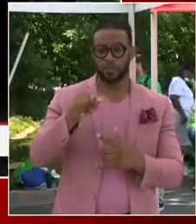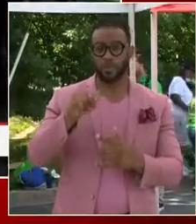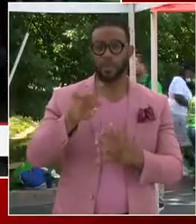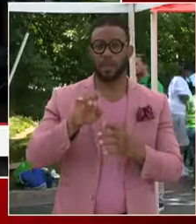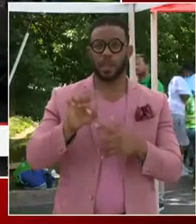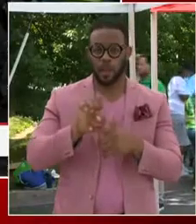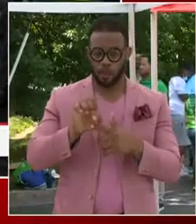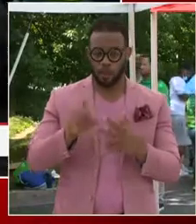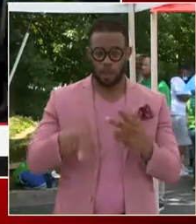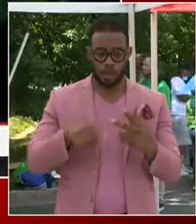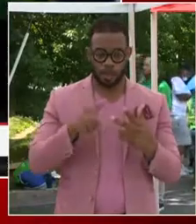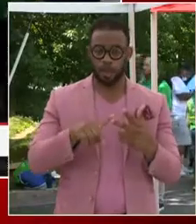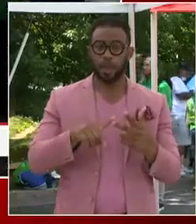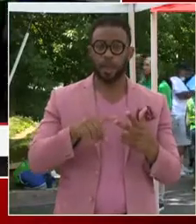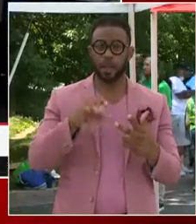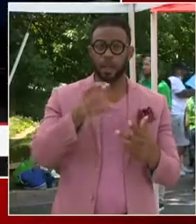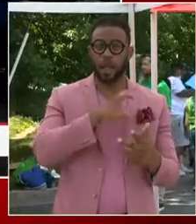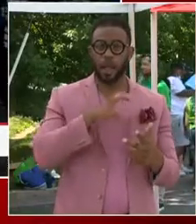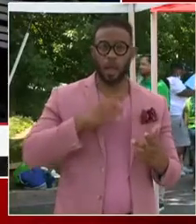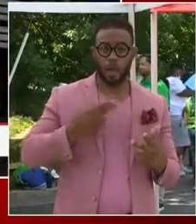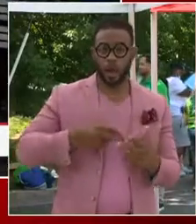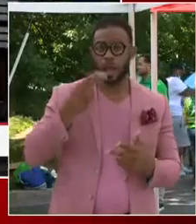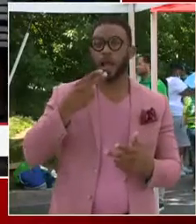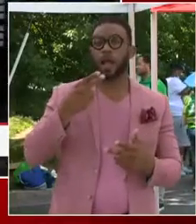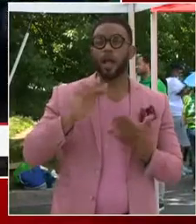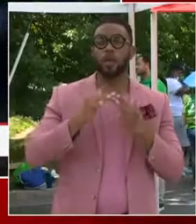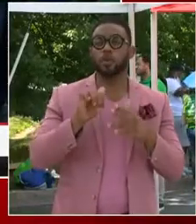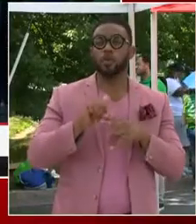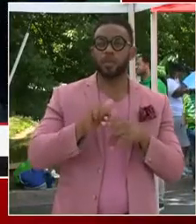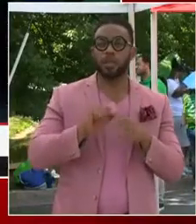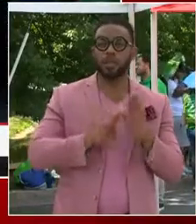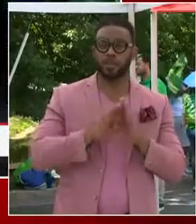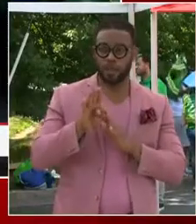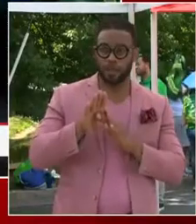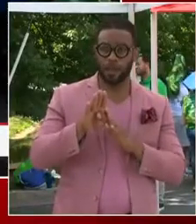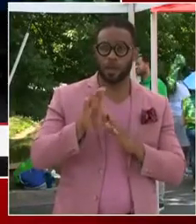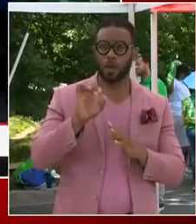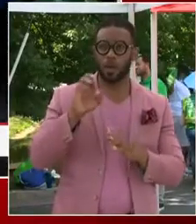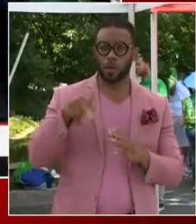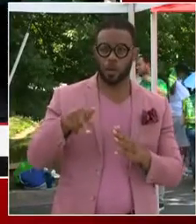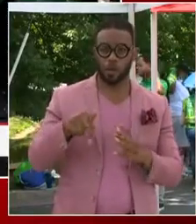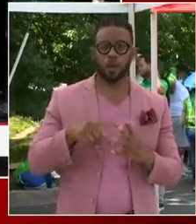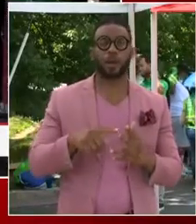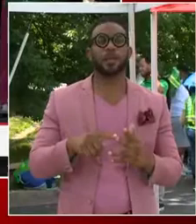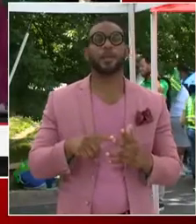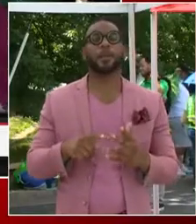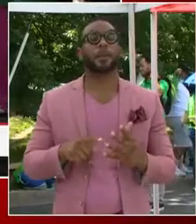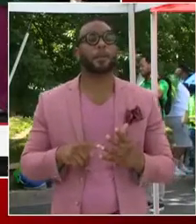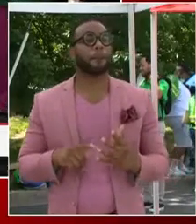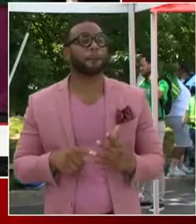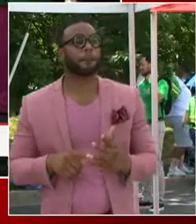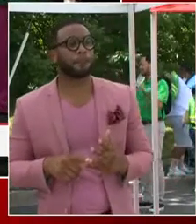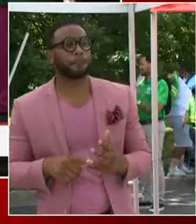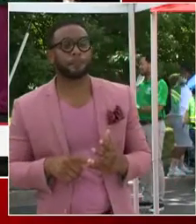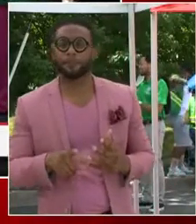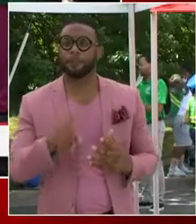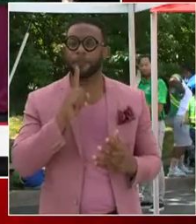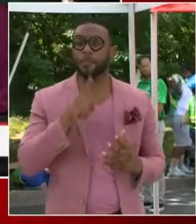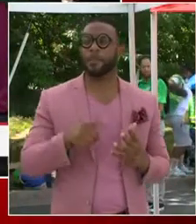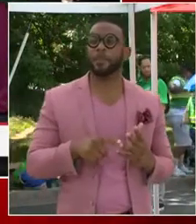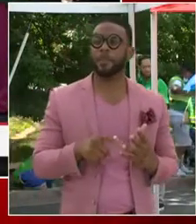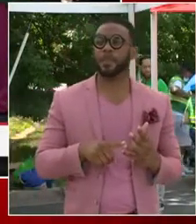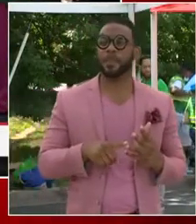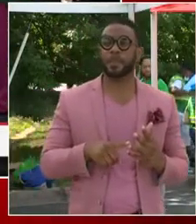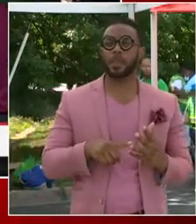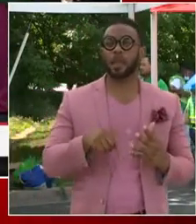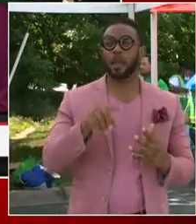They are the Congress Heights Community Training Development Corporation. They are